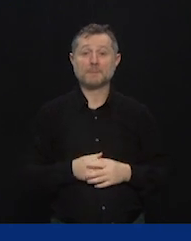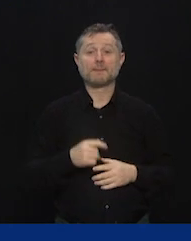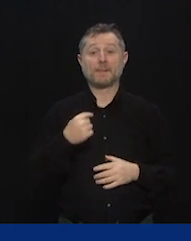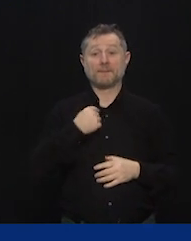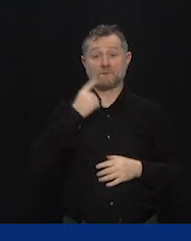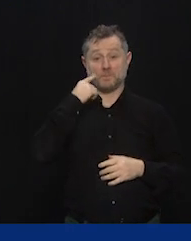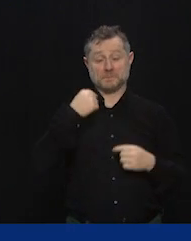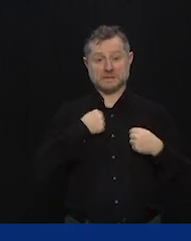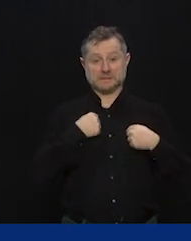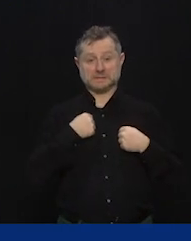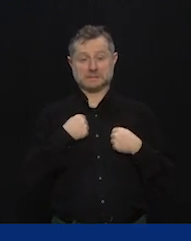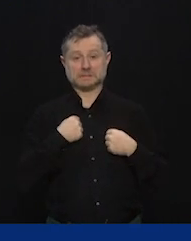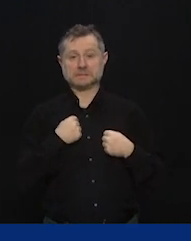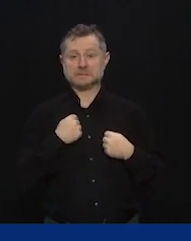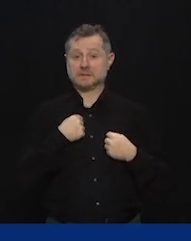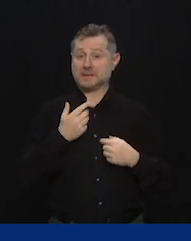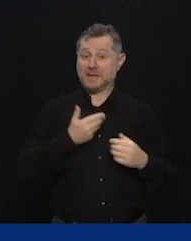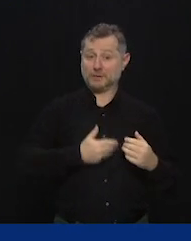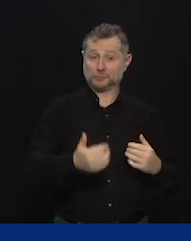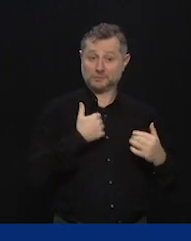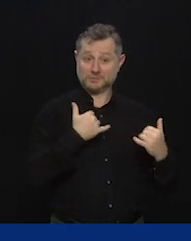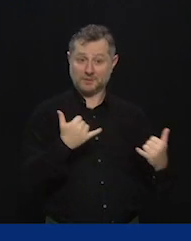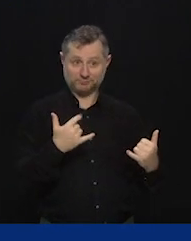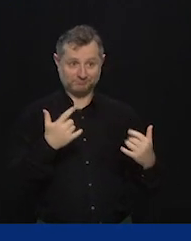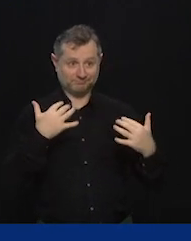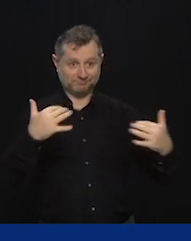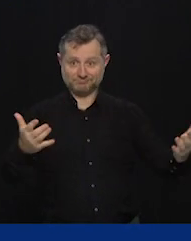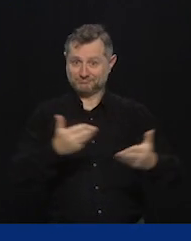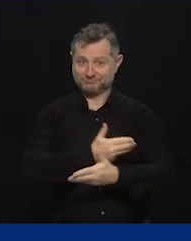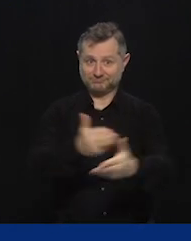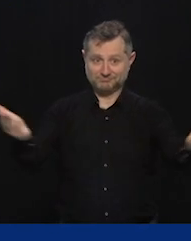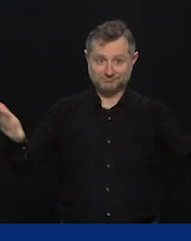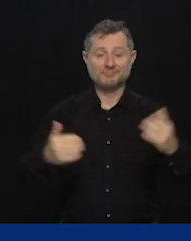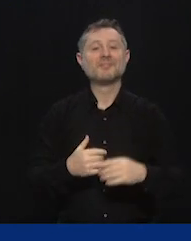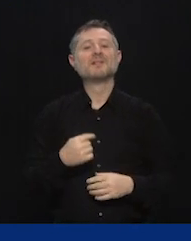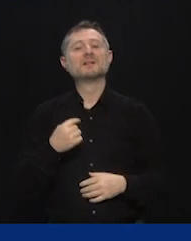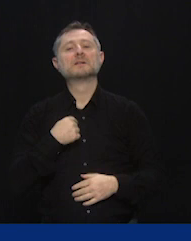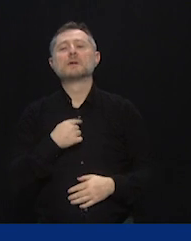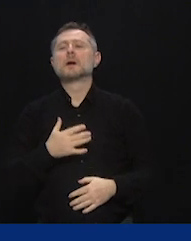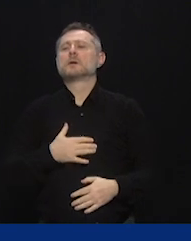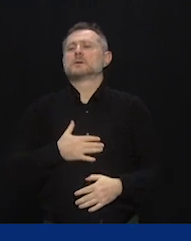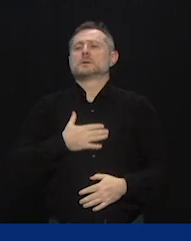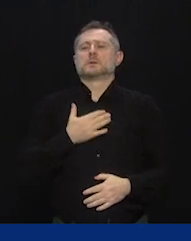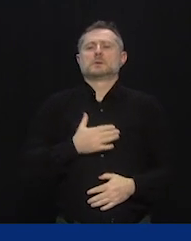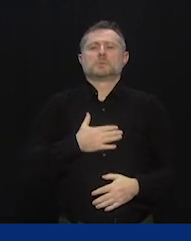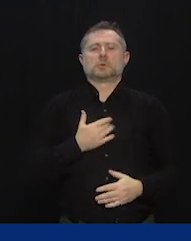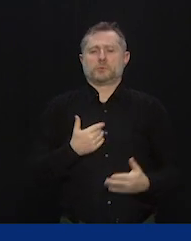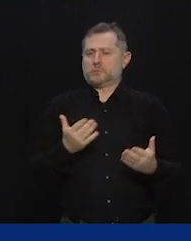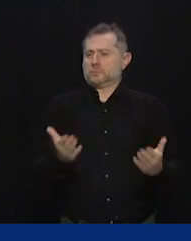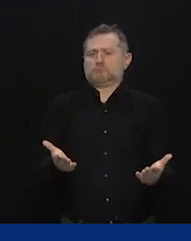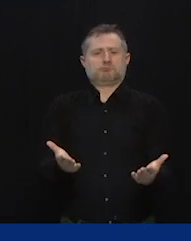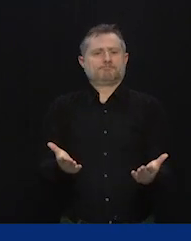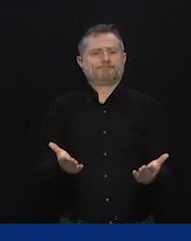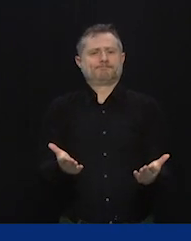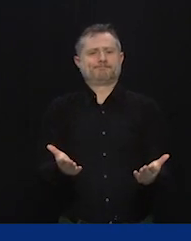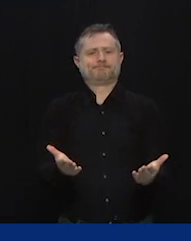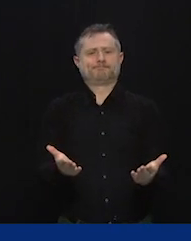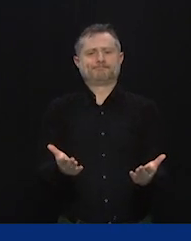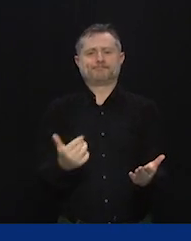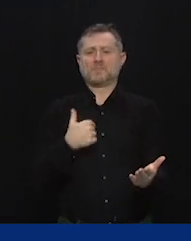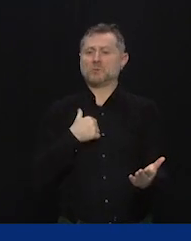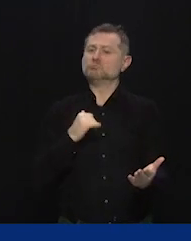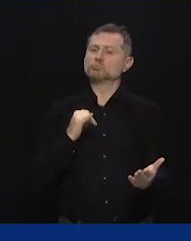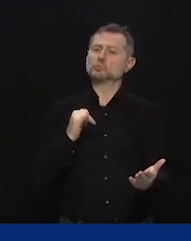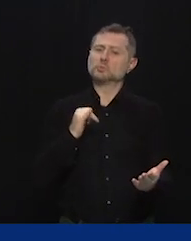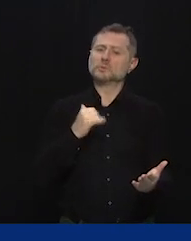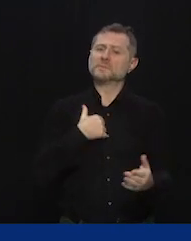an introducer in the assembly of this bill, I was so very happy to do this. I, too, have a sister, and we are